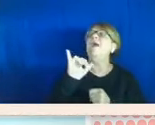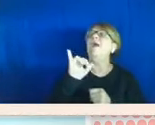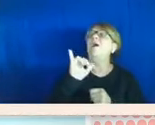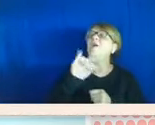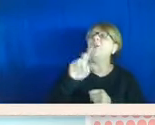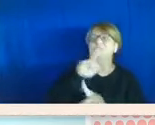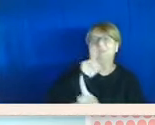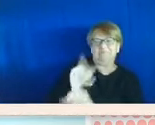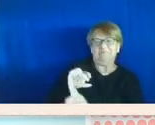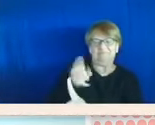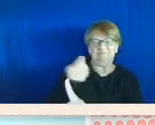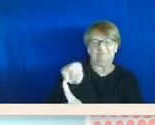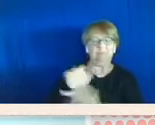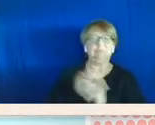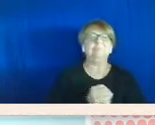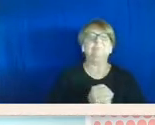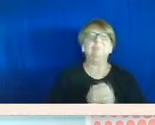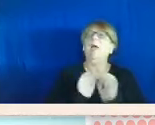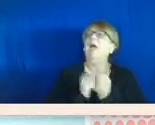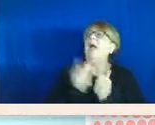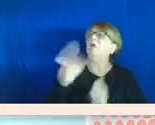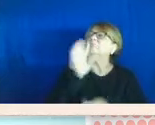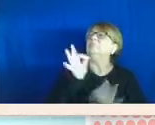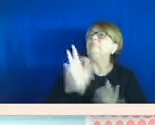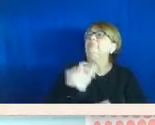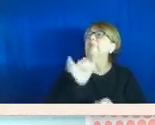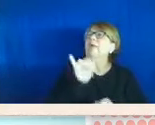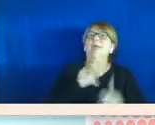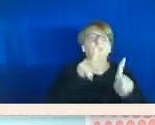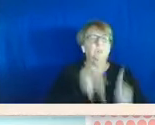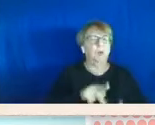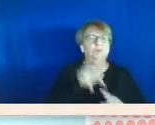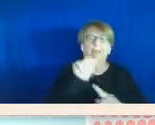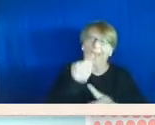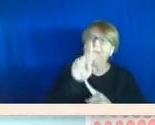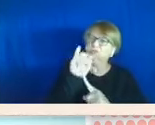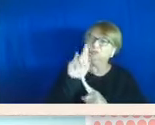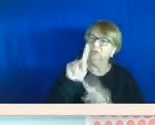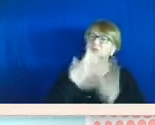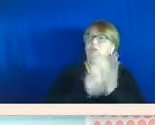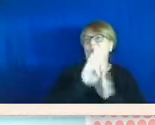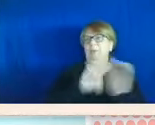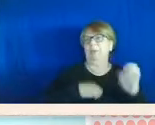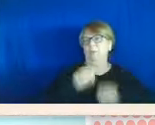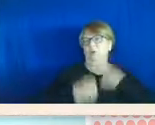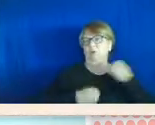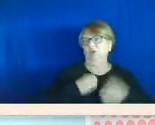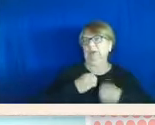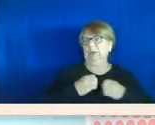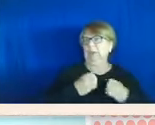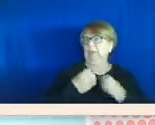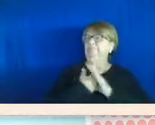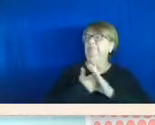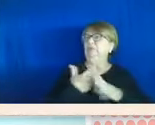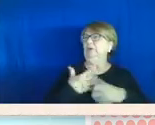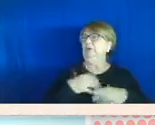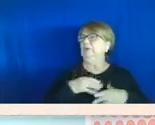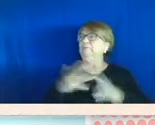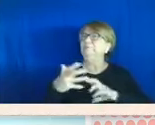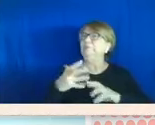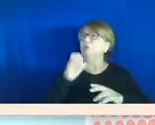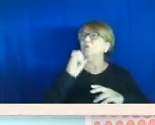Okay. How do you determine if someone is at risk for developing emotional disturbances or at risk for developing